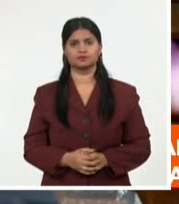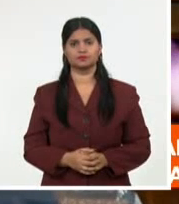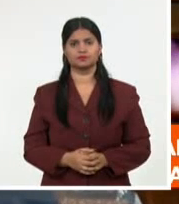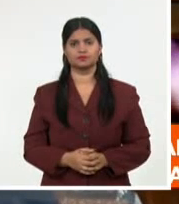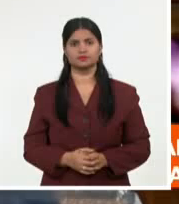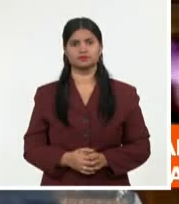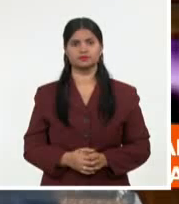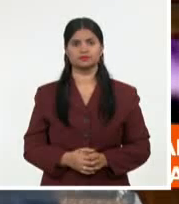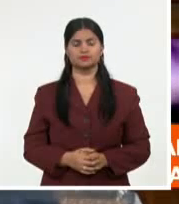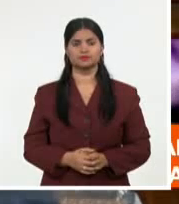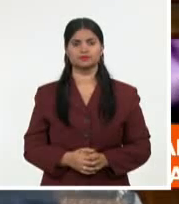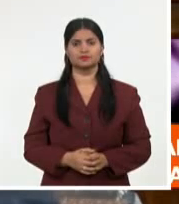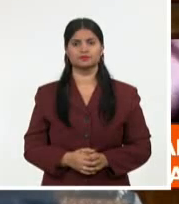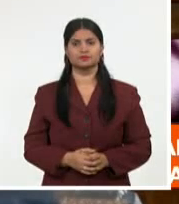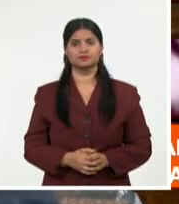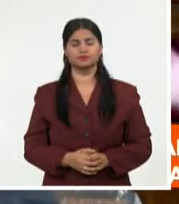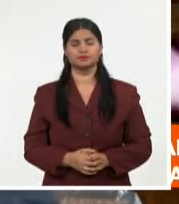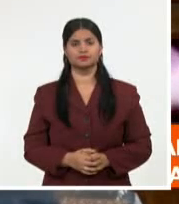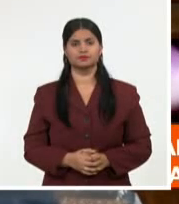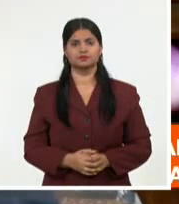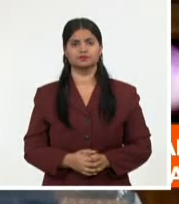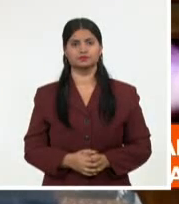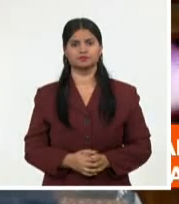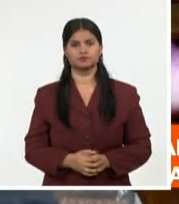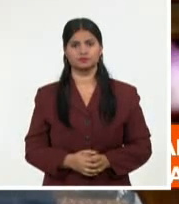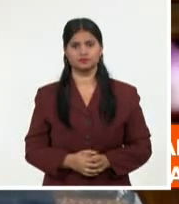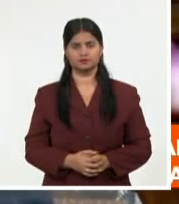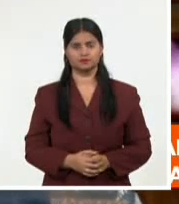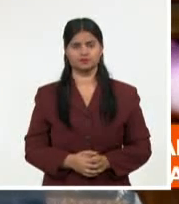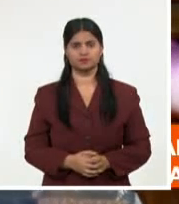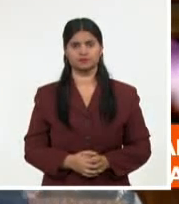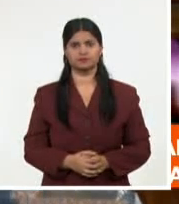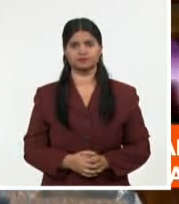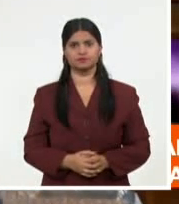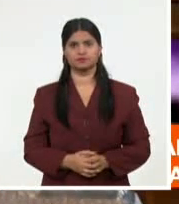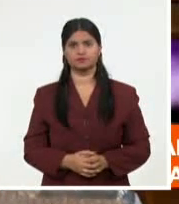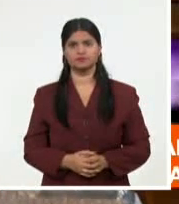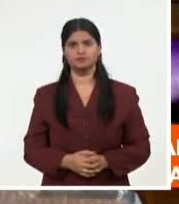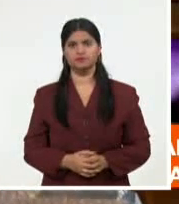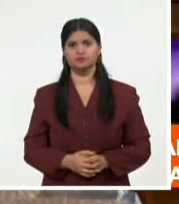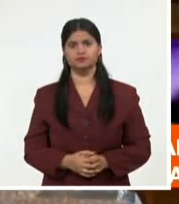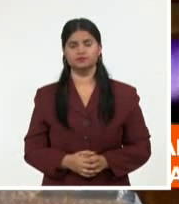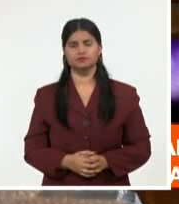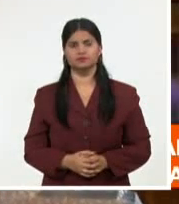socio-economic development of this country and the entire Caribbean community.